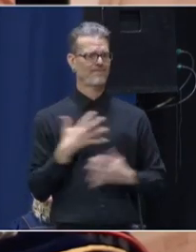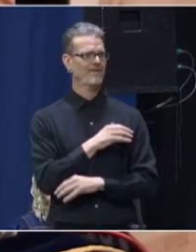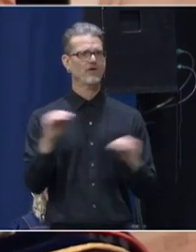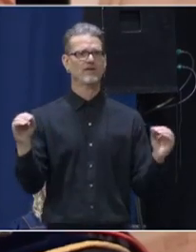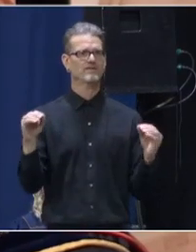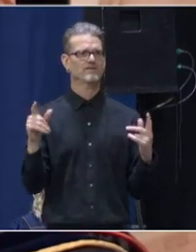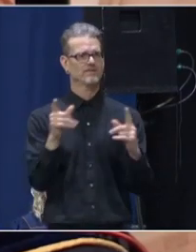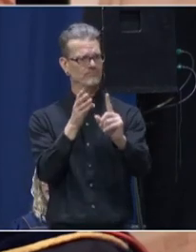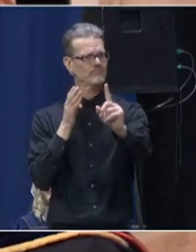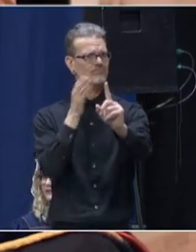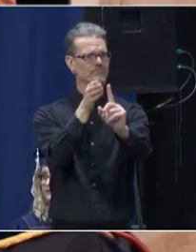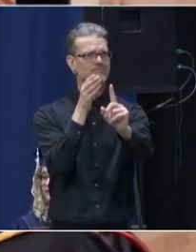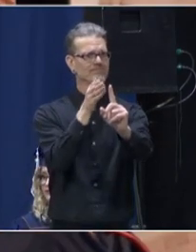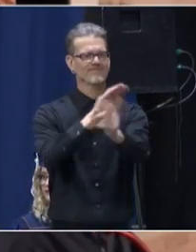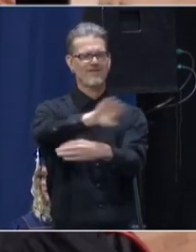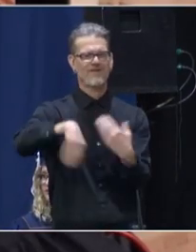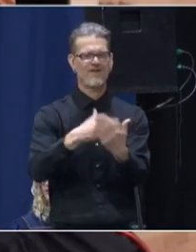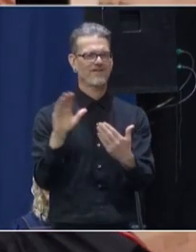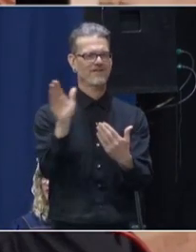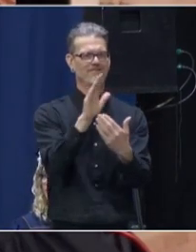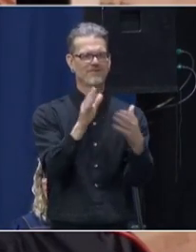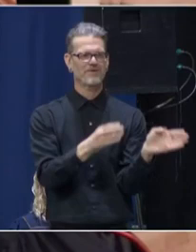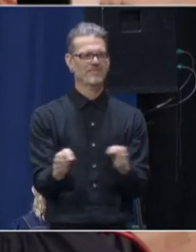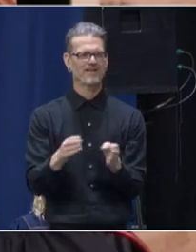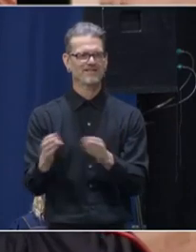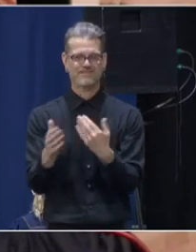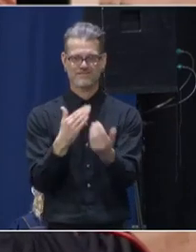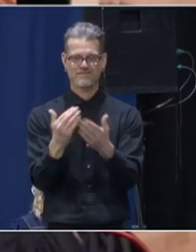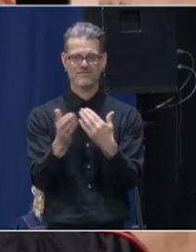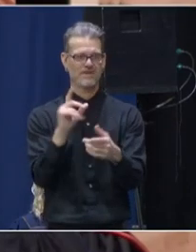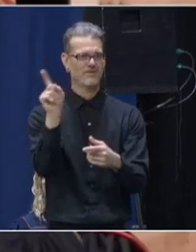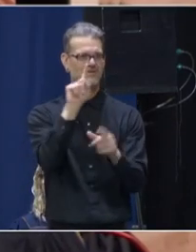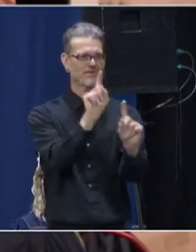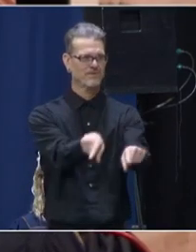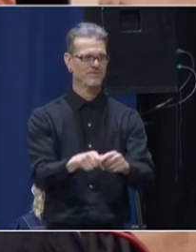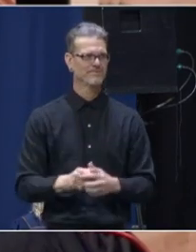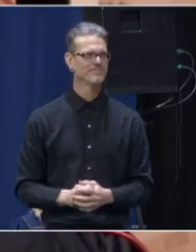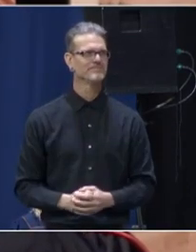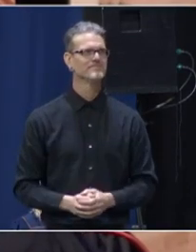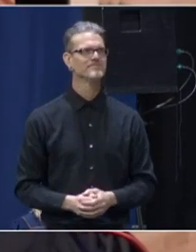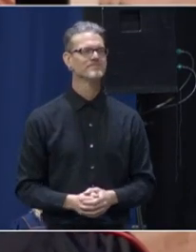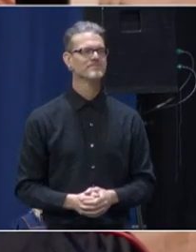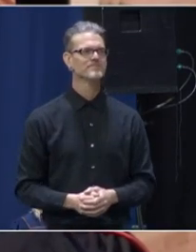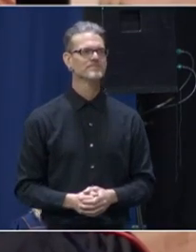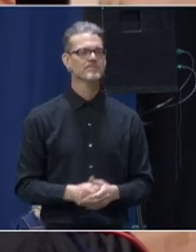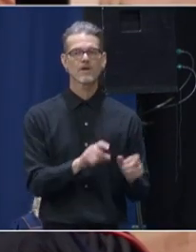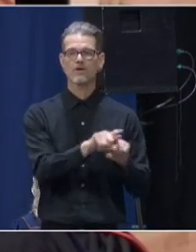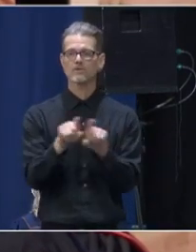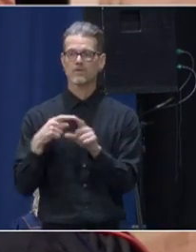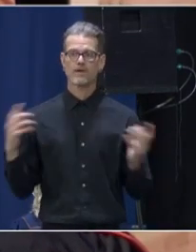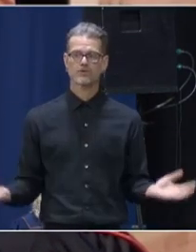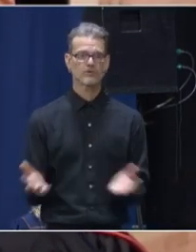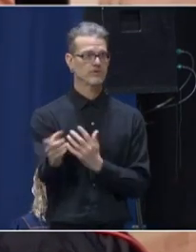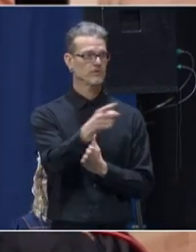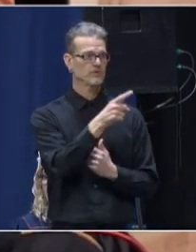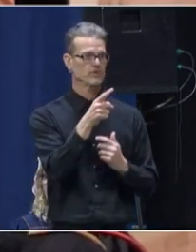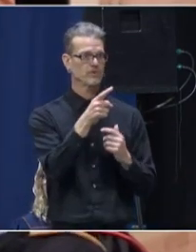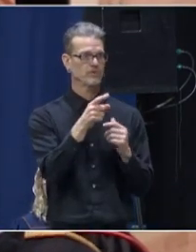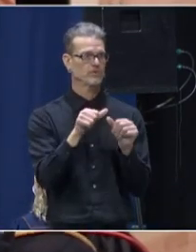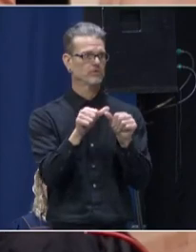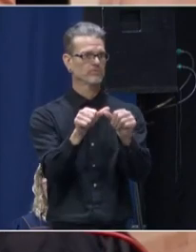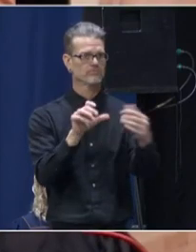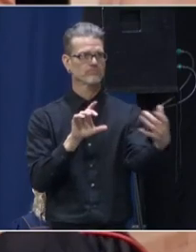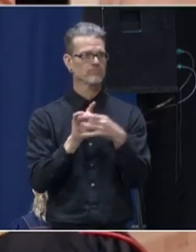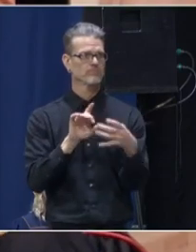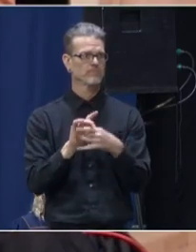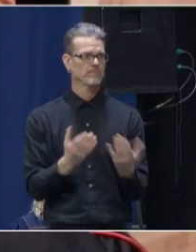rowers in all of your pursuits, no matter the direction you take from here. I also encourage you to remain connected with your